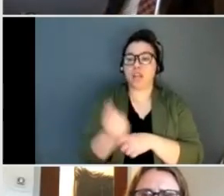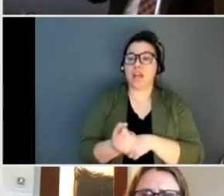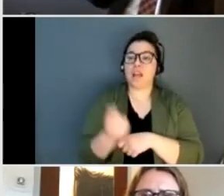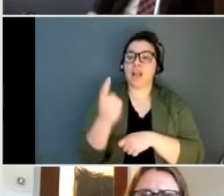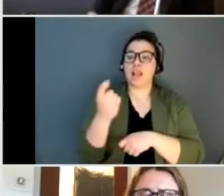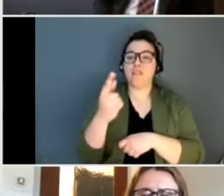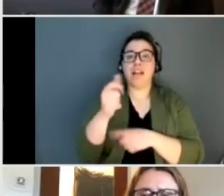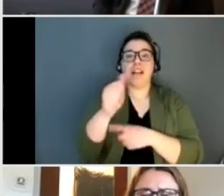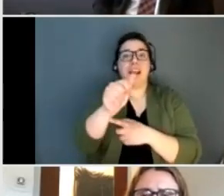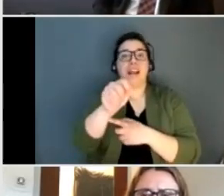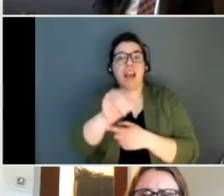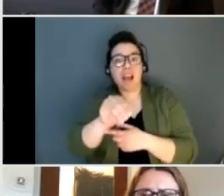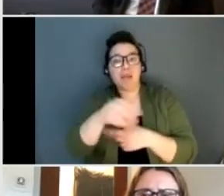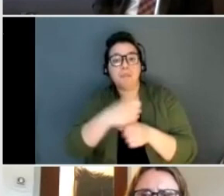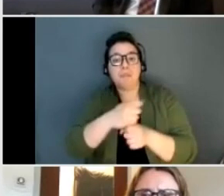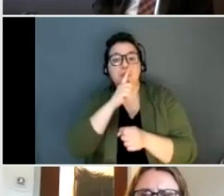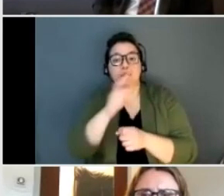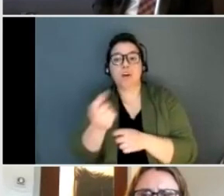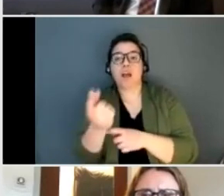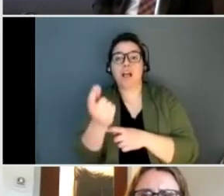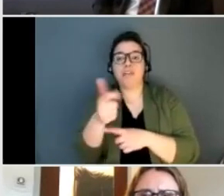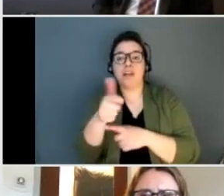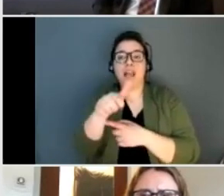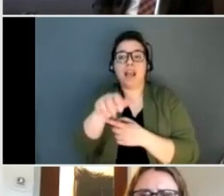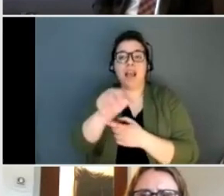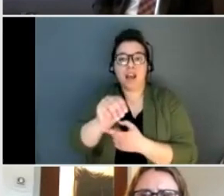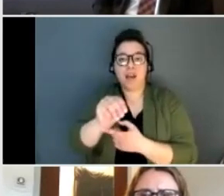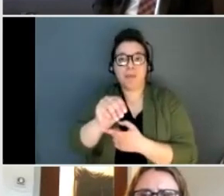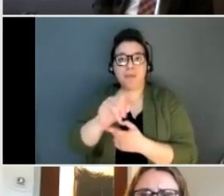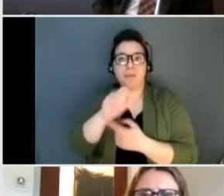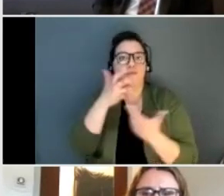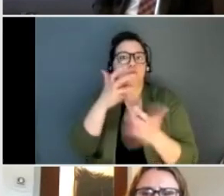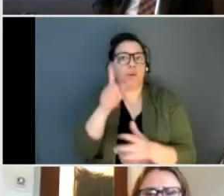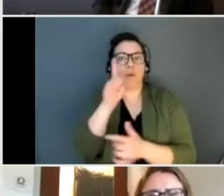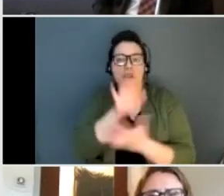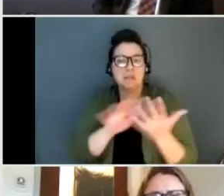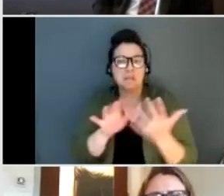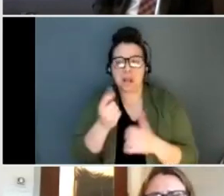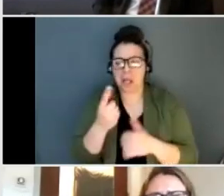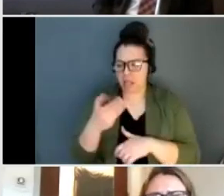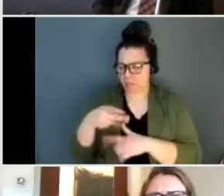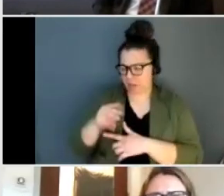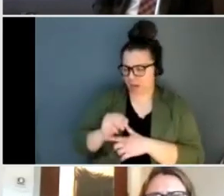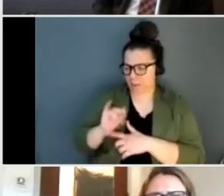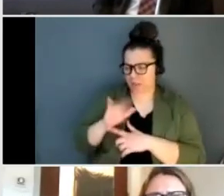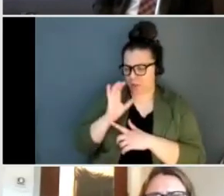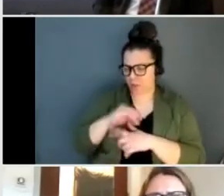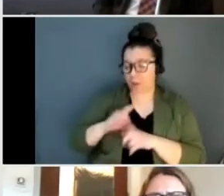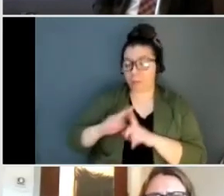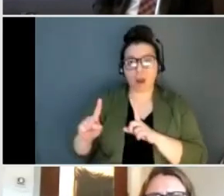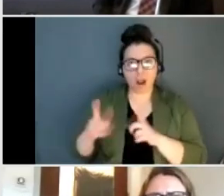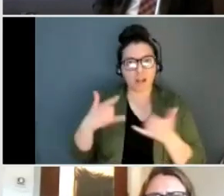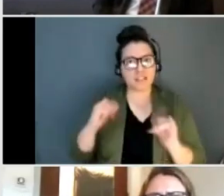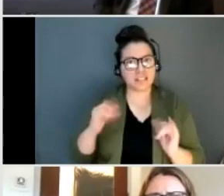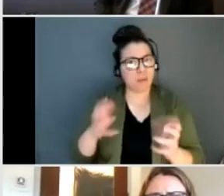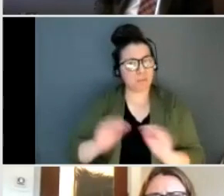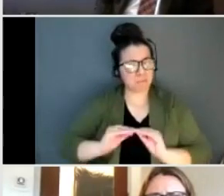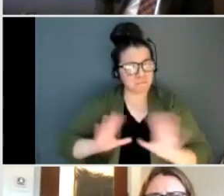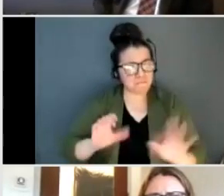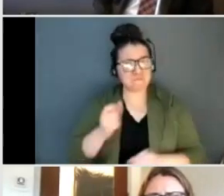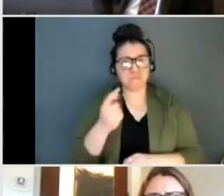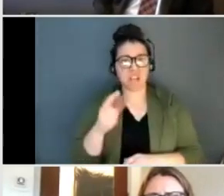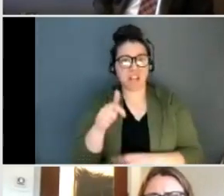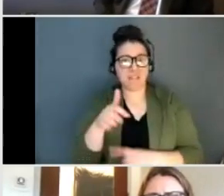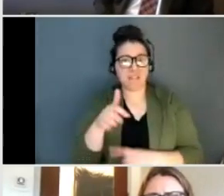sure that there's no confusion. 11 p.m. meetings might seem a little weird, but let's just make sure that we're saying 11